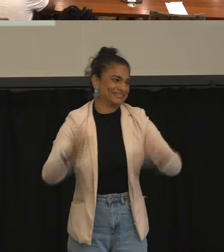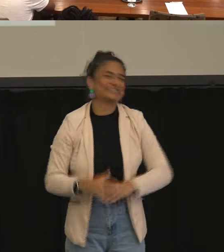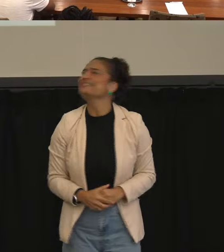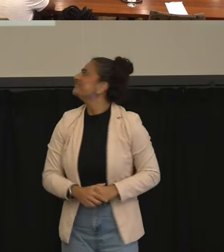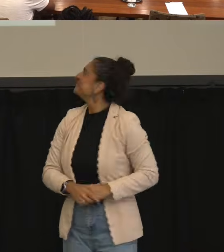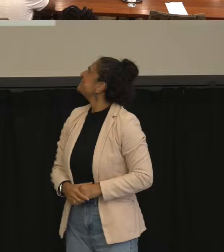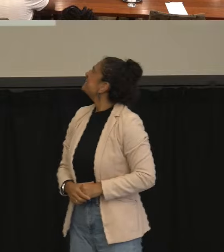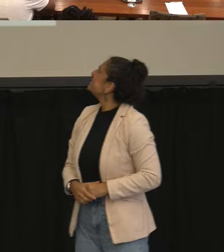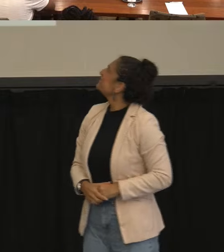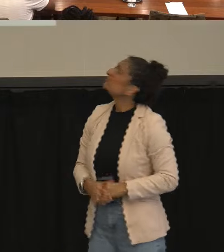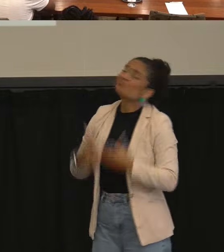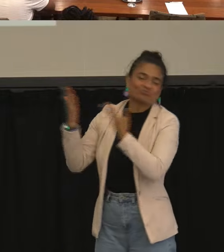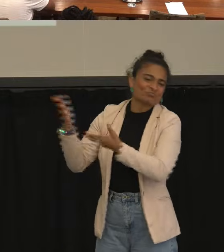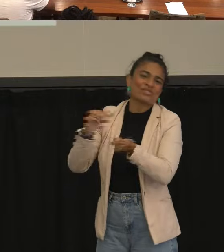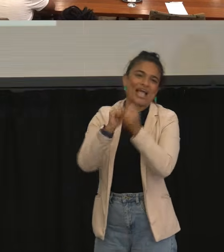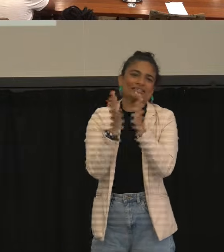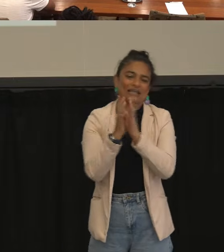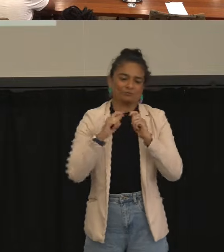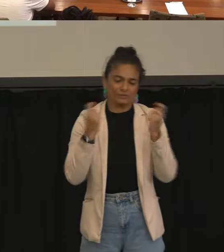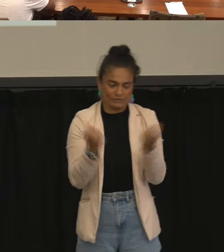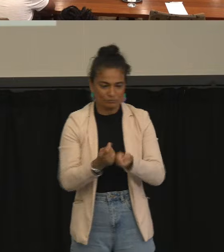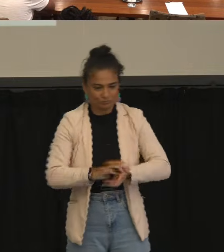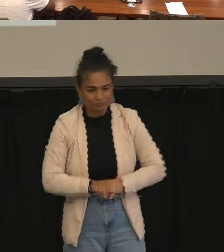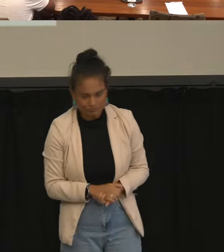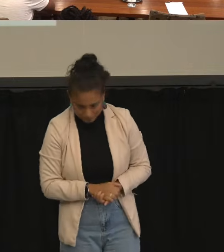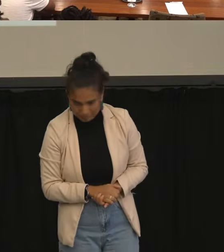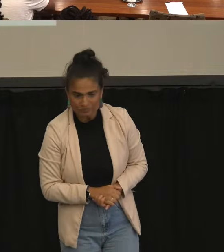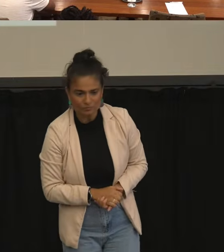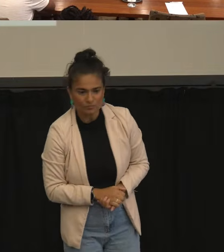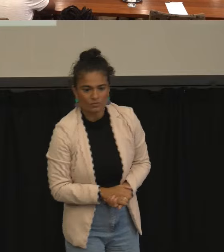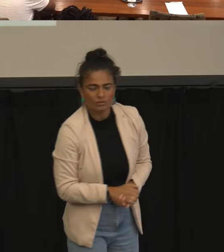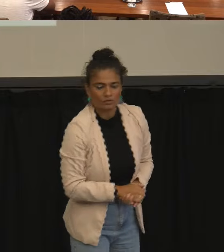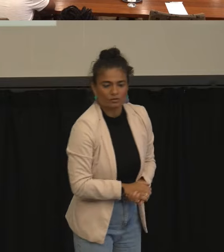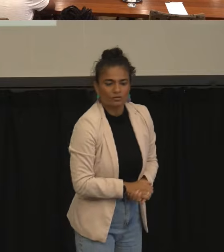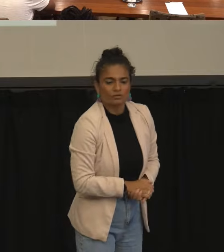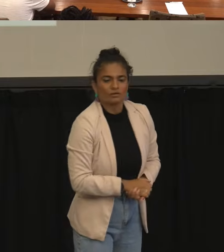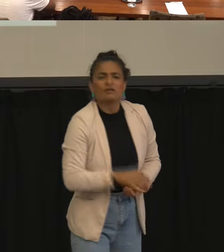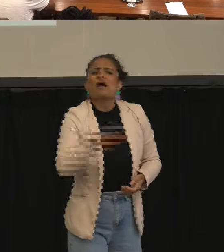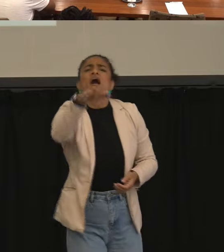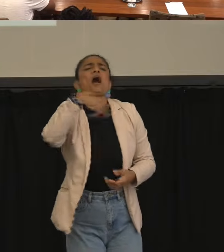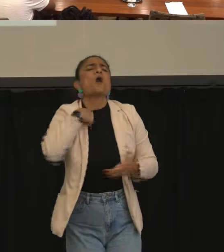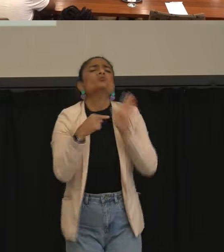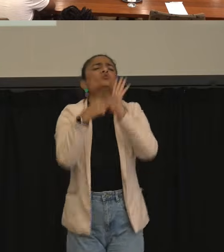team, one magical team that does a lot of work.